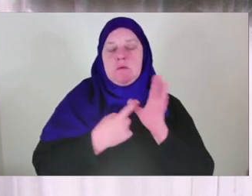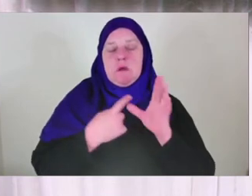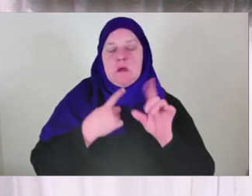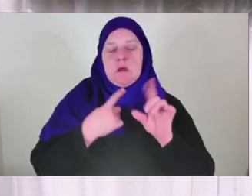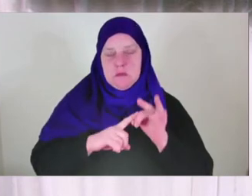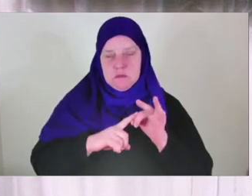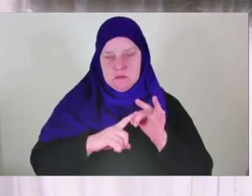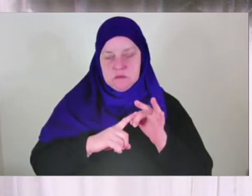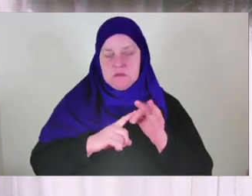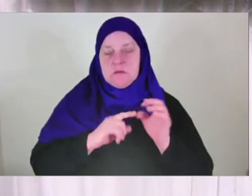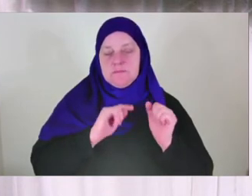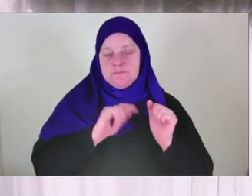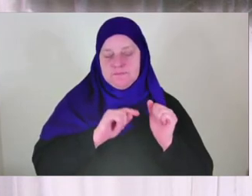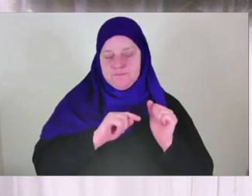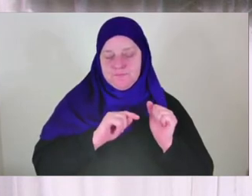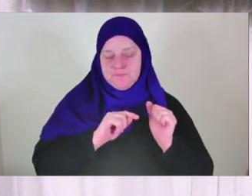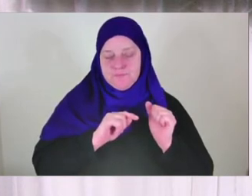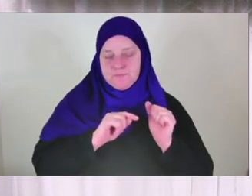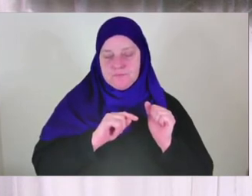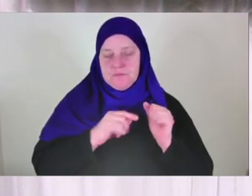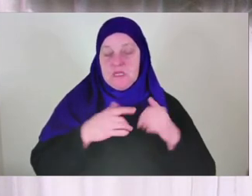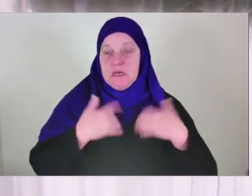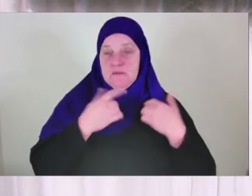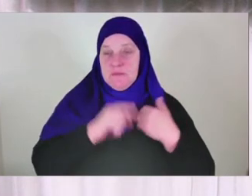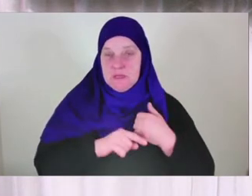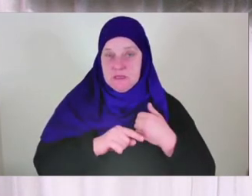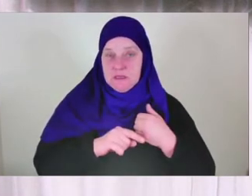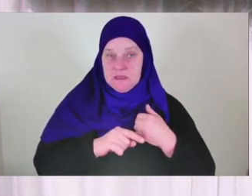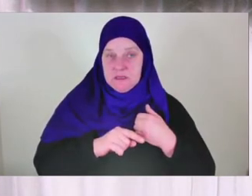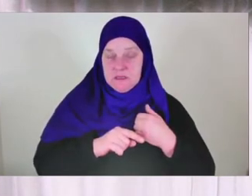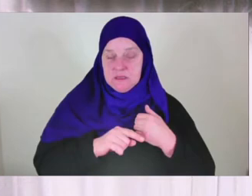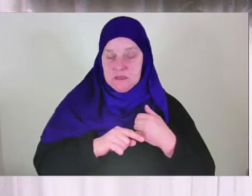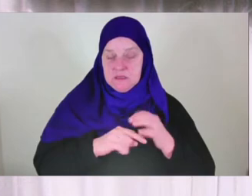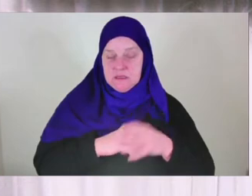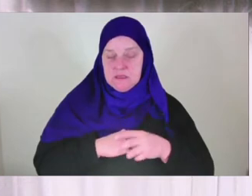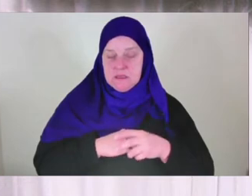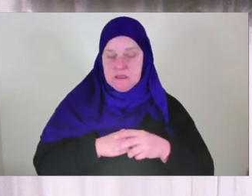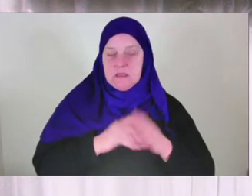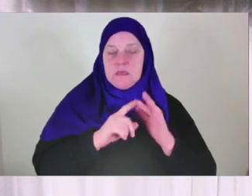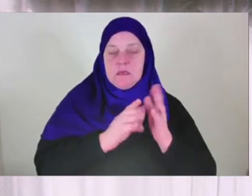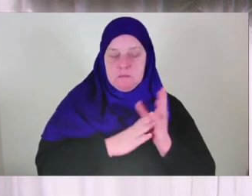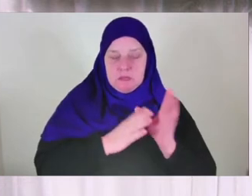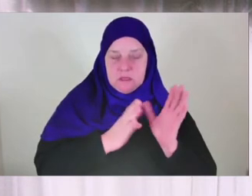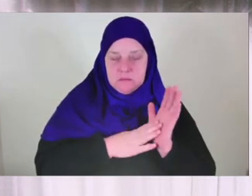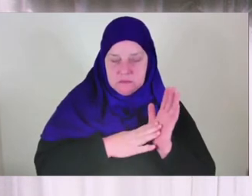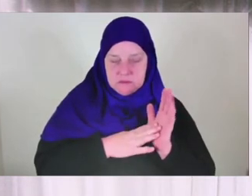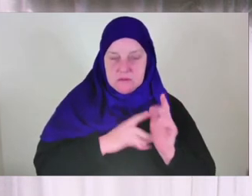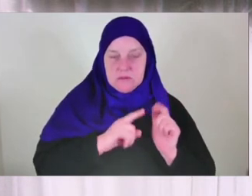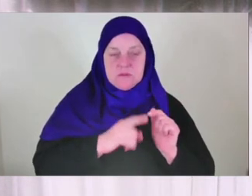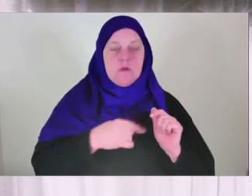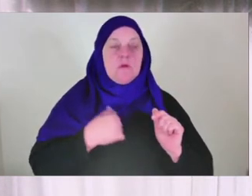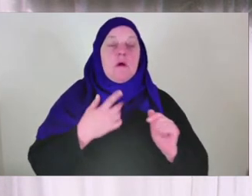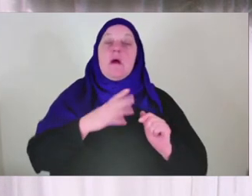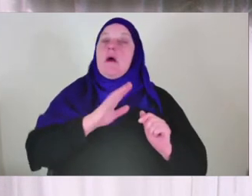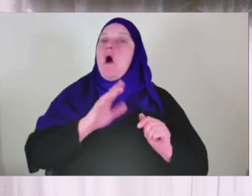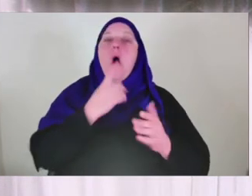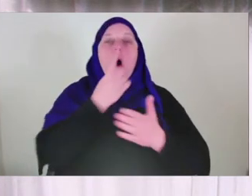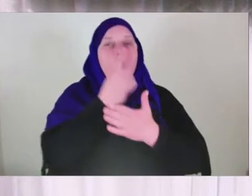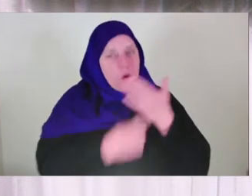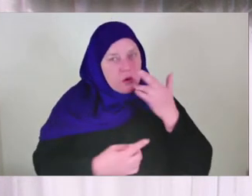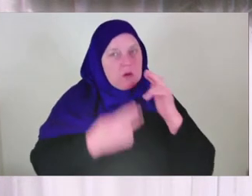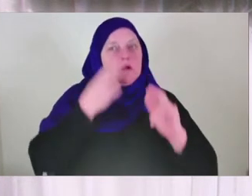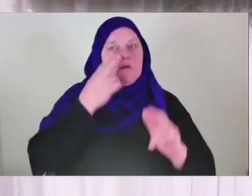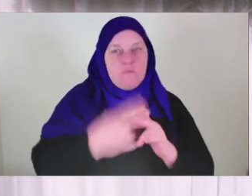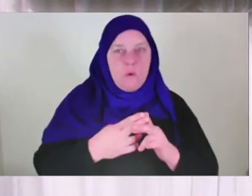Iraq. He has given permission for you to give, if you are living in Iraq. Yep. I'll repeat this. Yep. You have permission